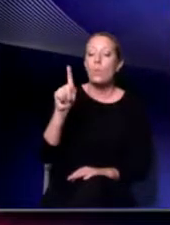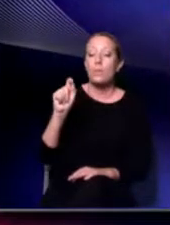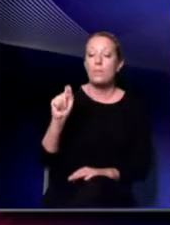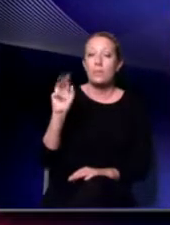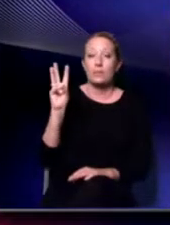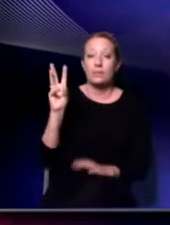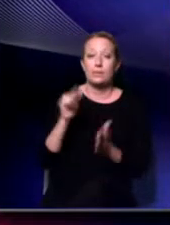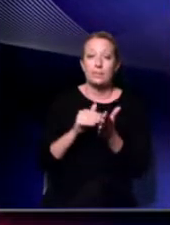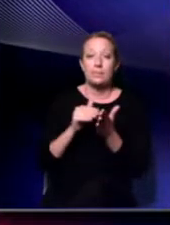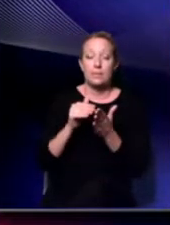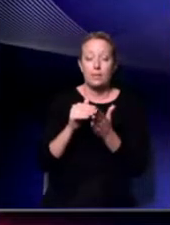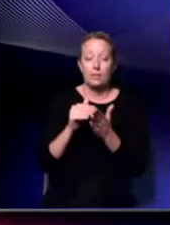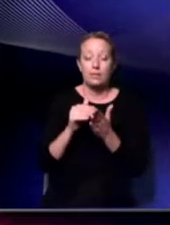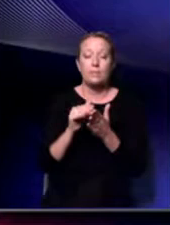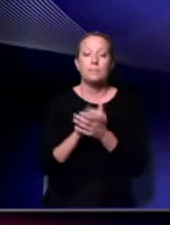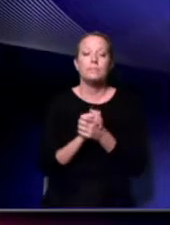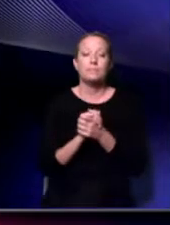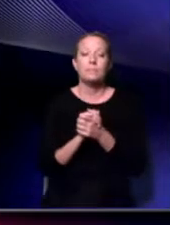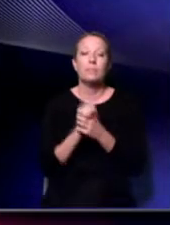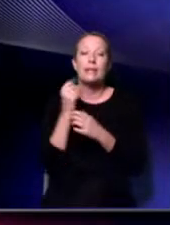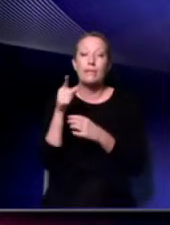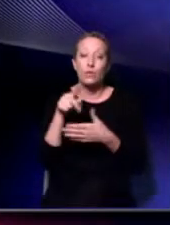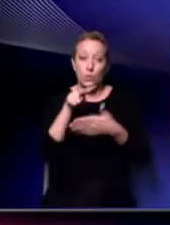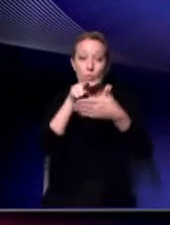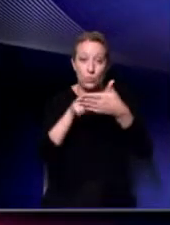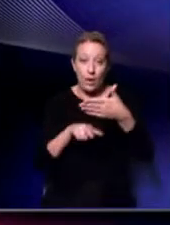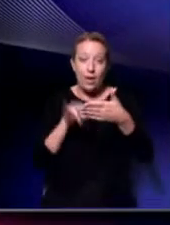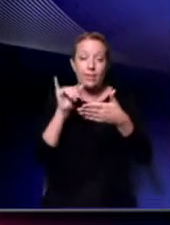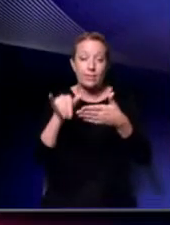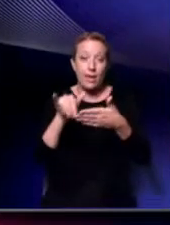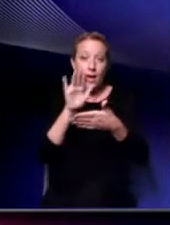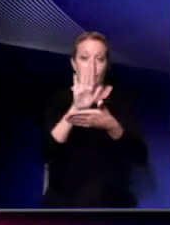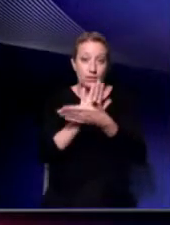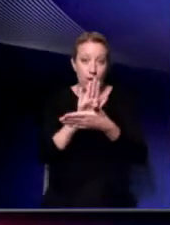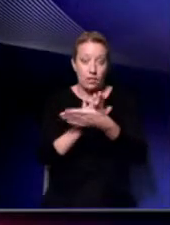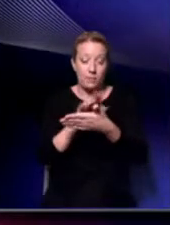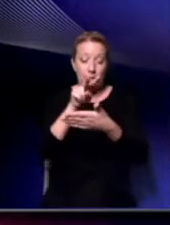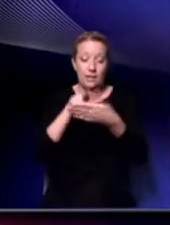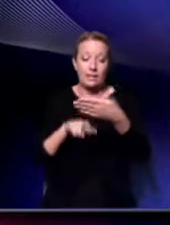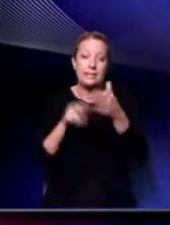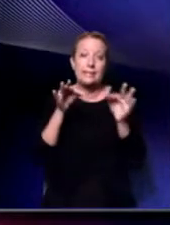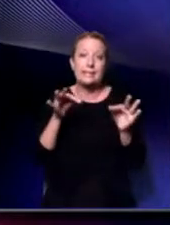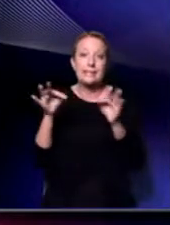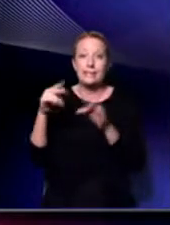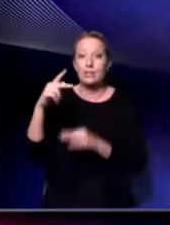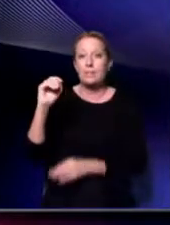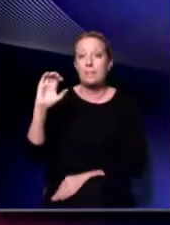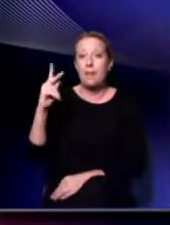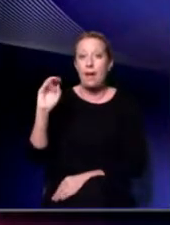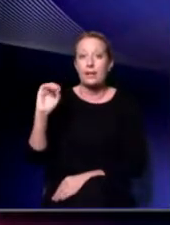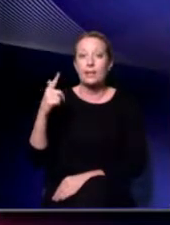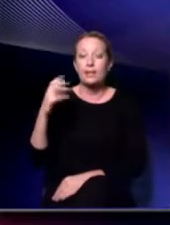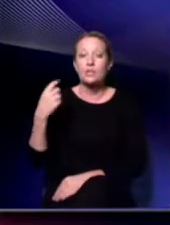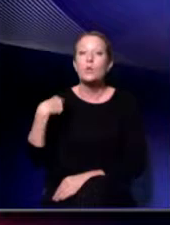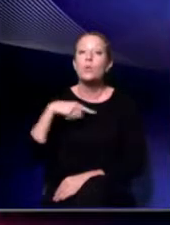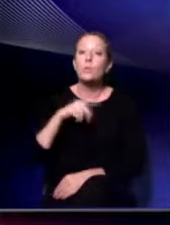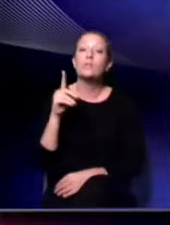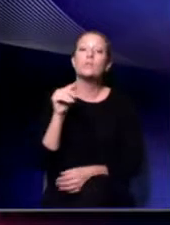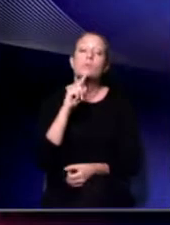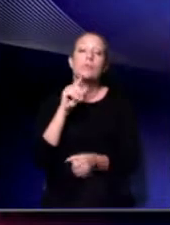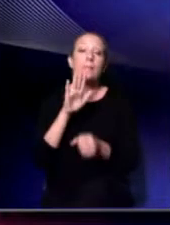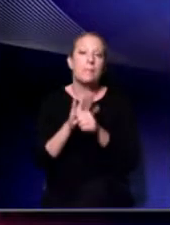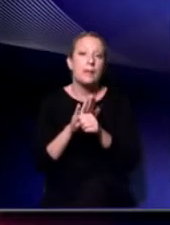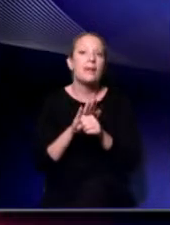if you read the decision package, it commits to hiring up to 21